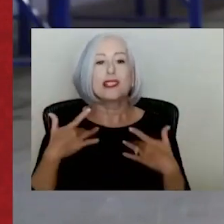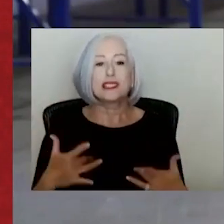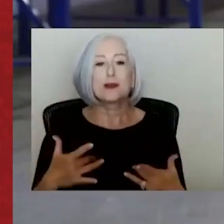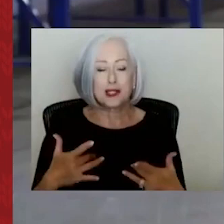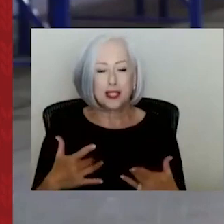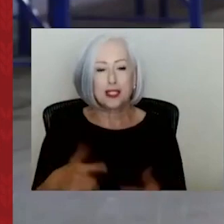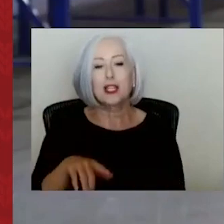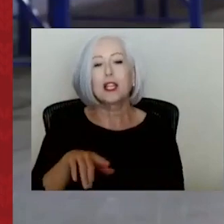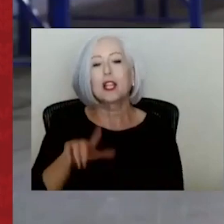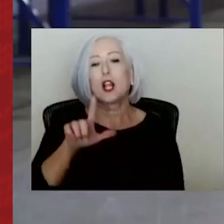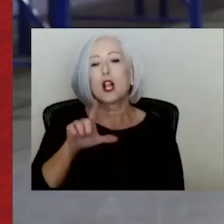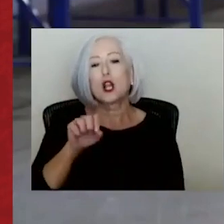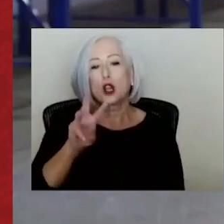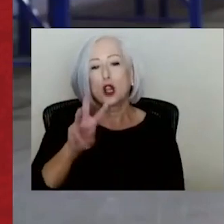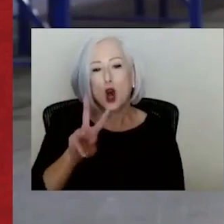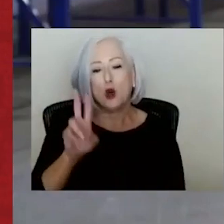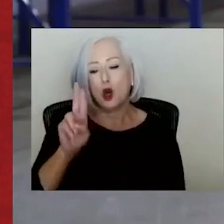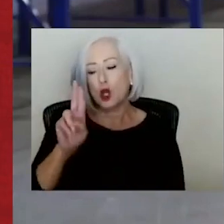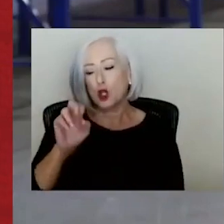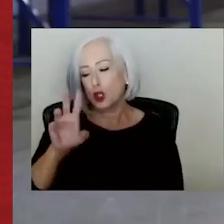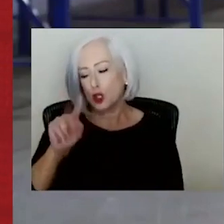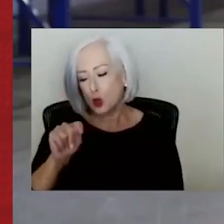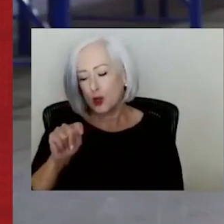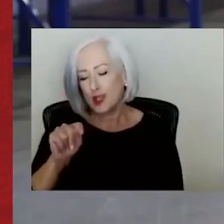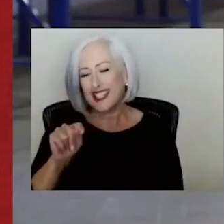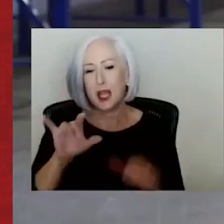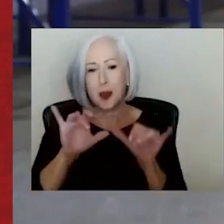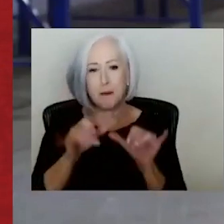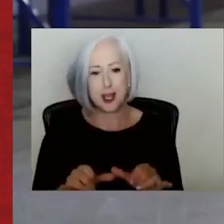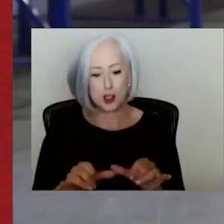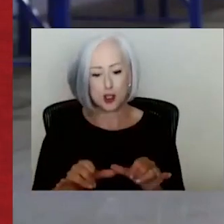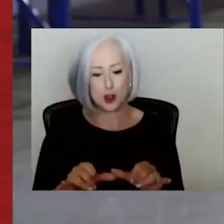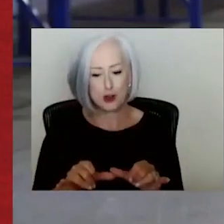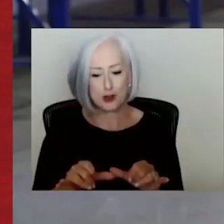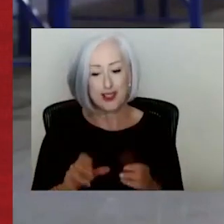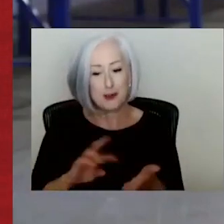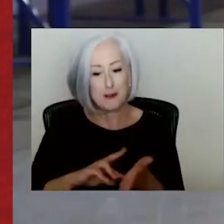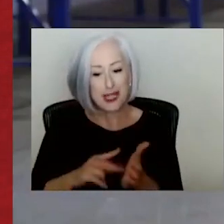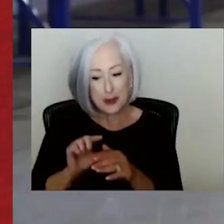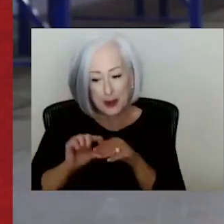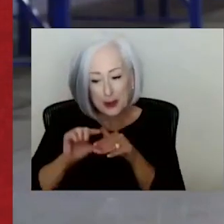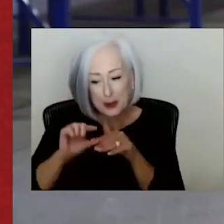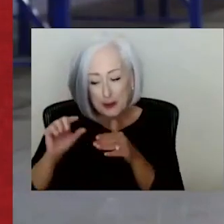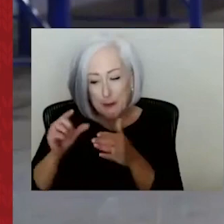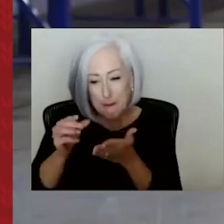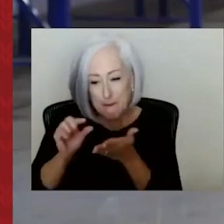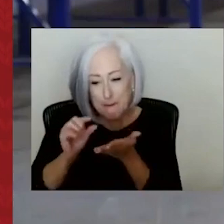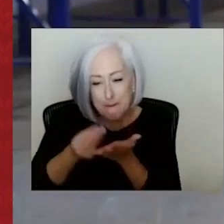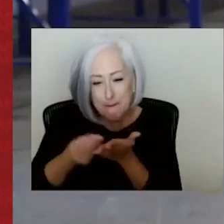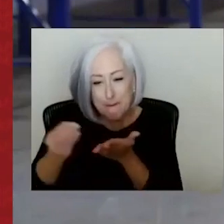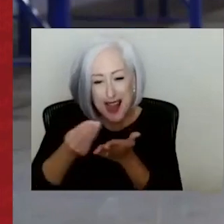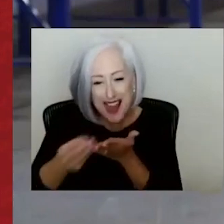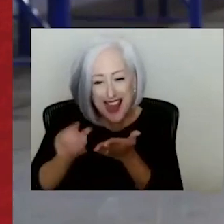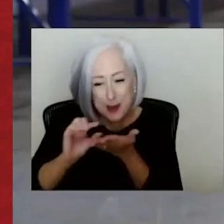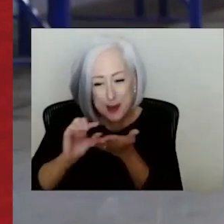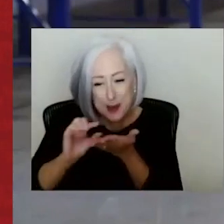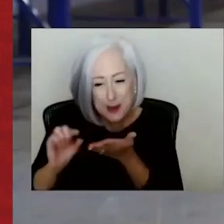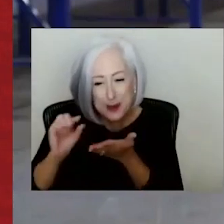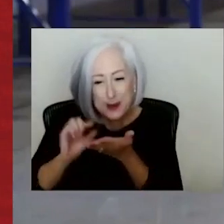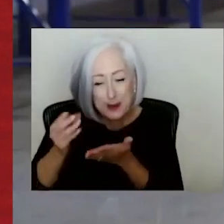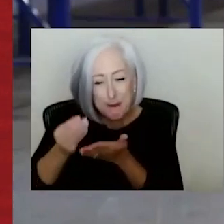bulk strategy. And so rather than just having supplies come into our facility for just what we need that